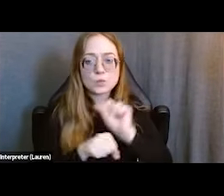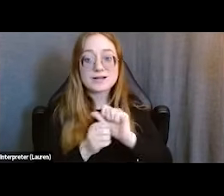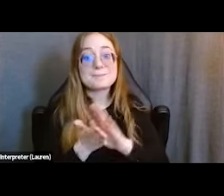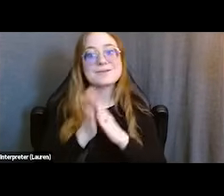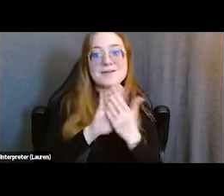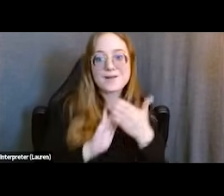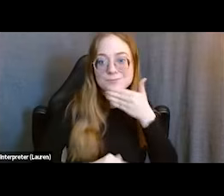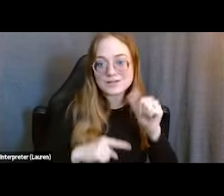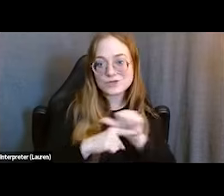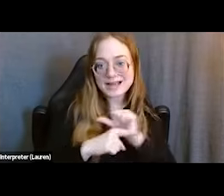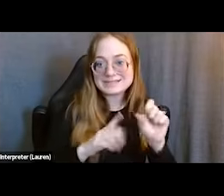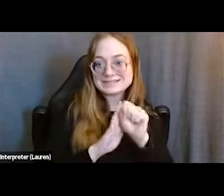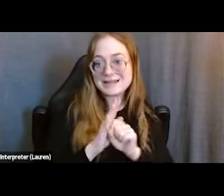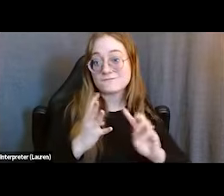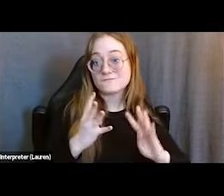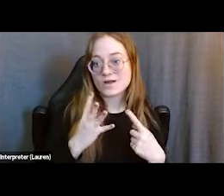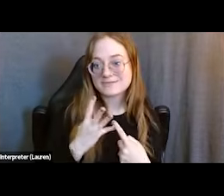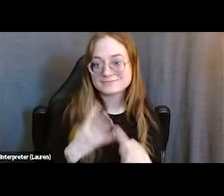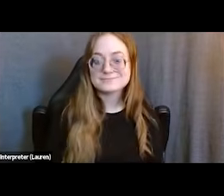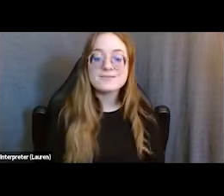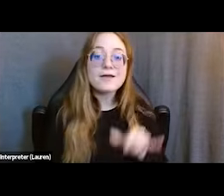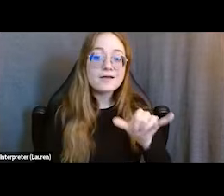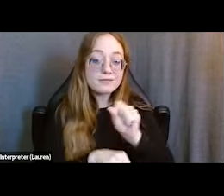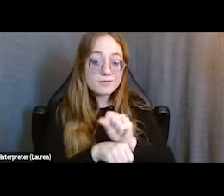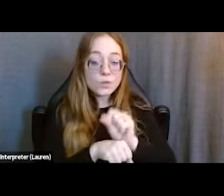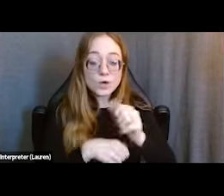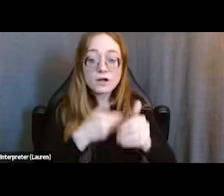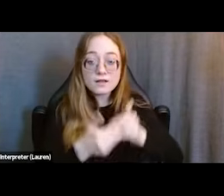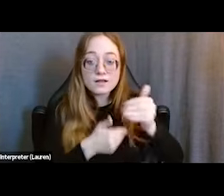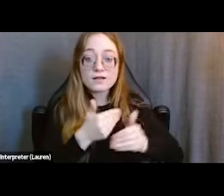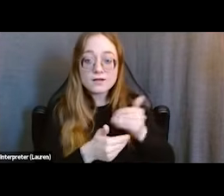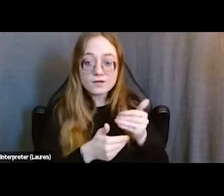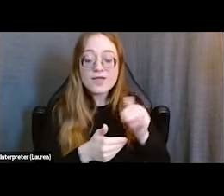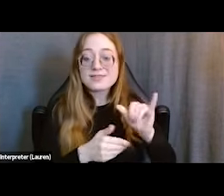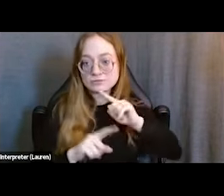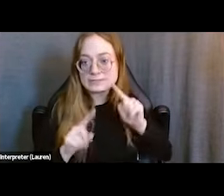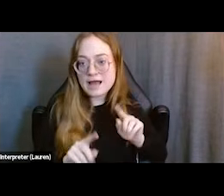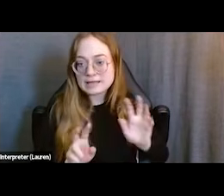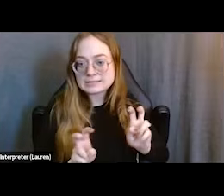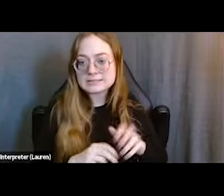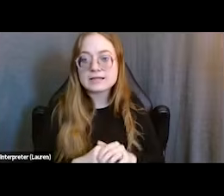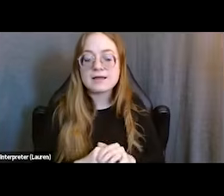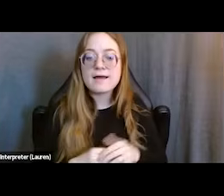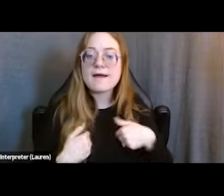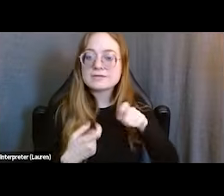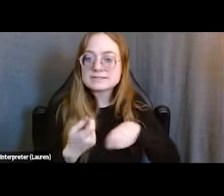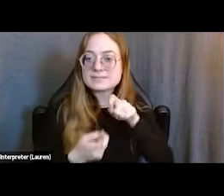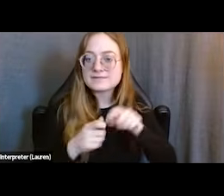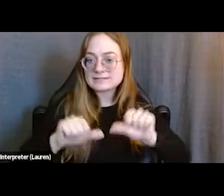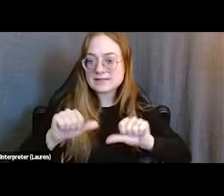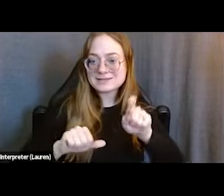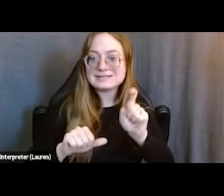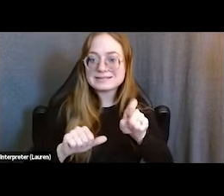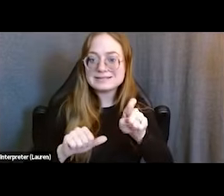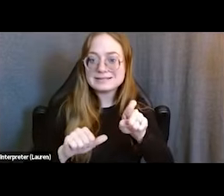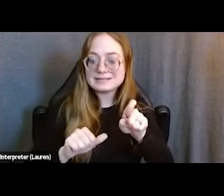practice state. In that work, there's in that response, there's a specific assessment that meets the needs of